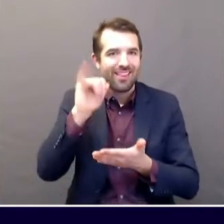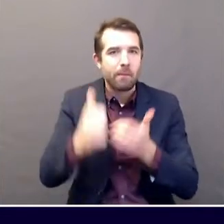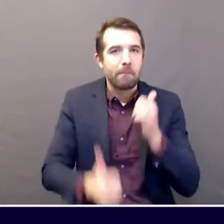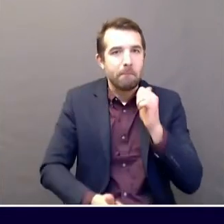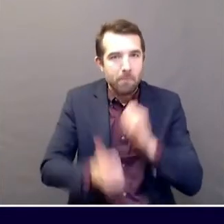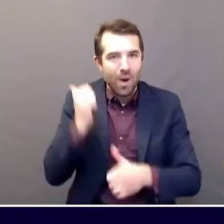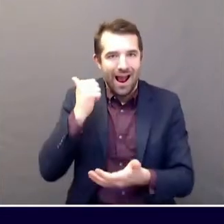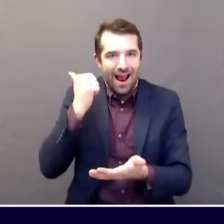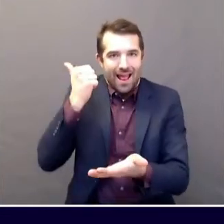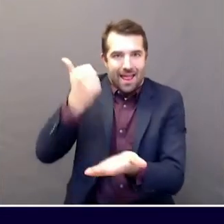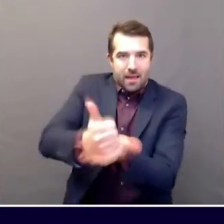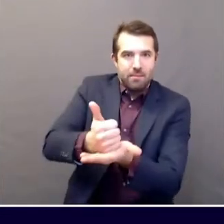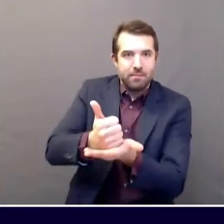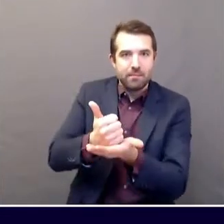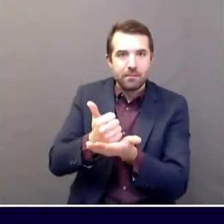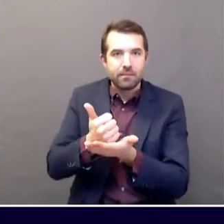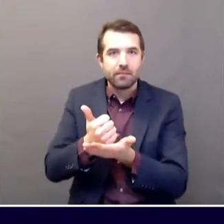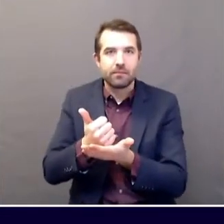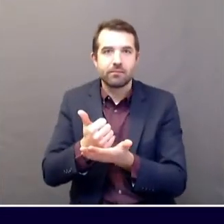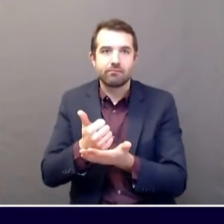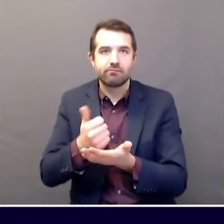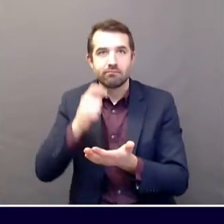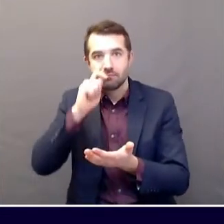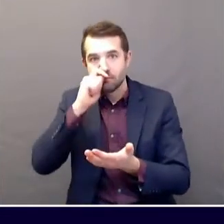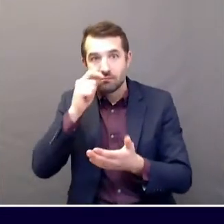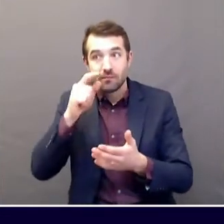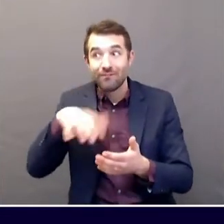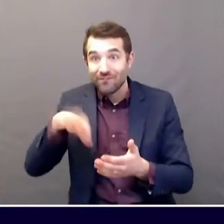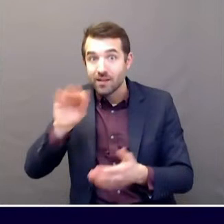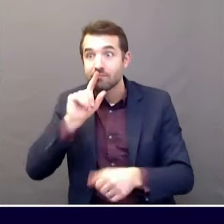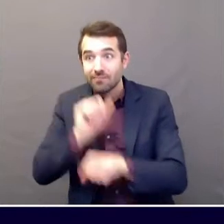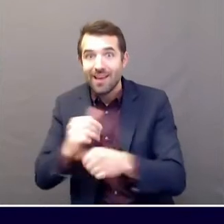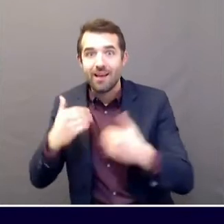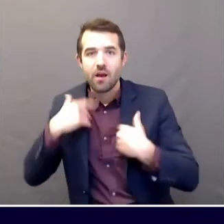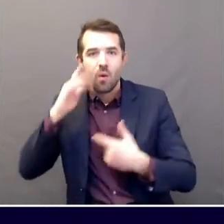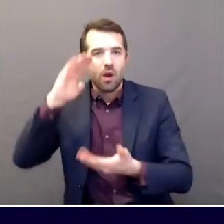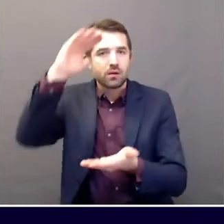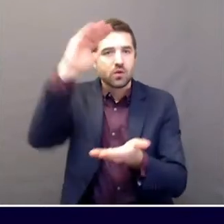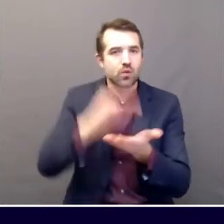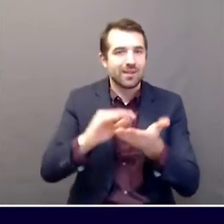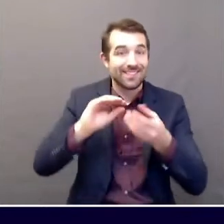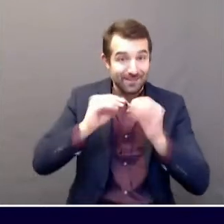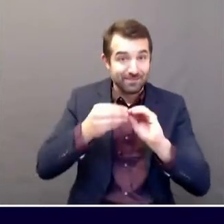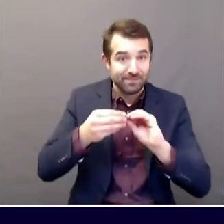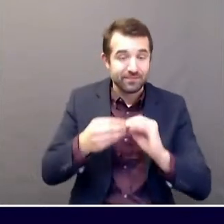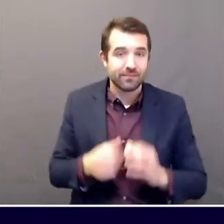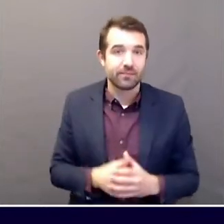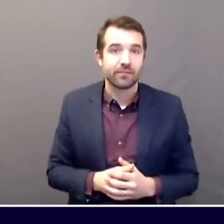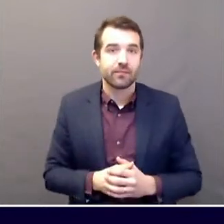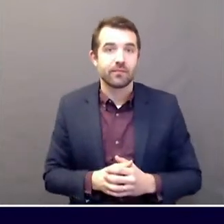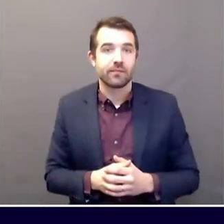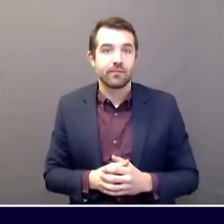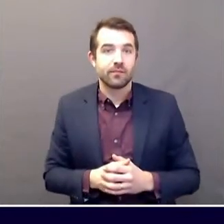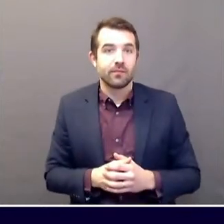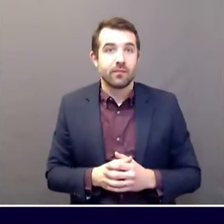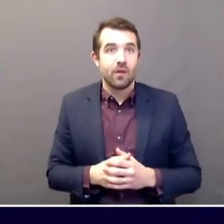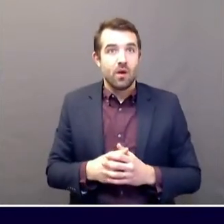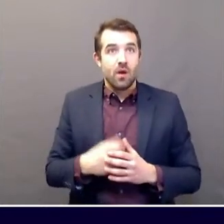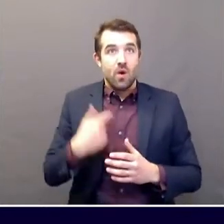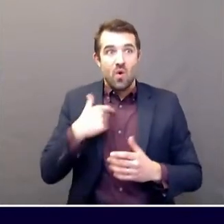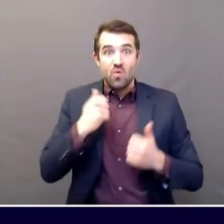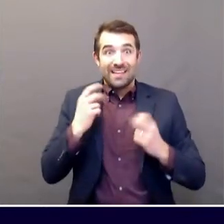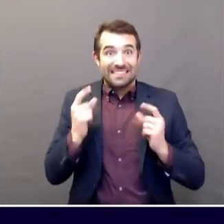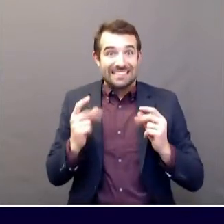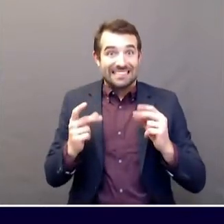throughput remains the imperative, but it's not because we are angling to get more vaccine. It's because we want to get folks vaccinated for their